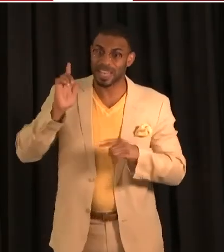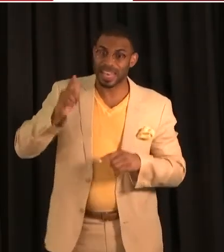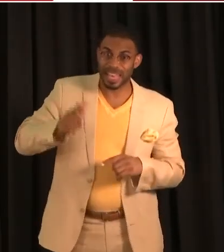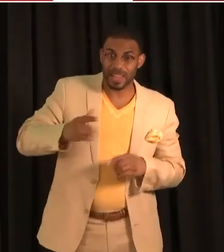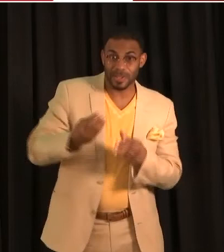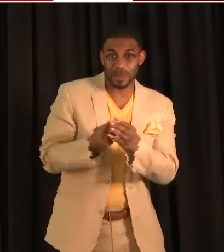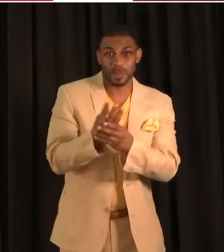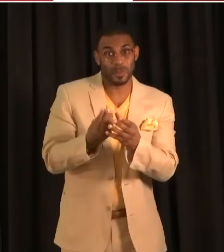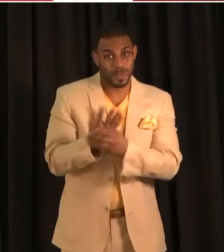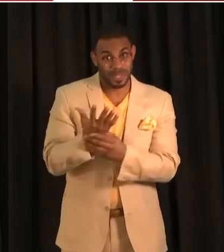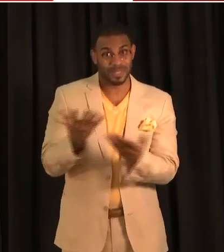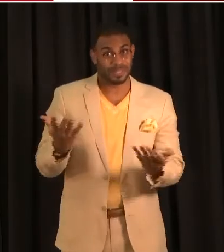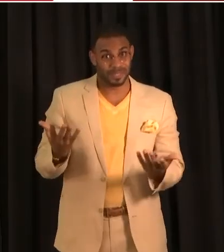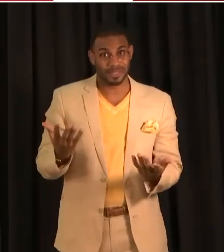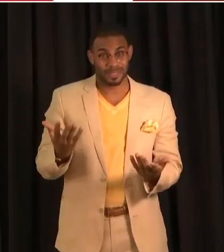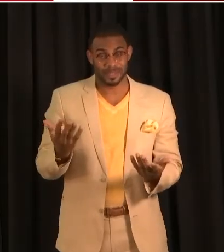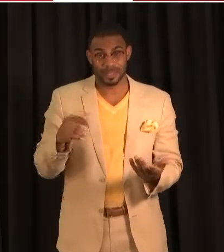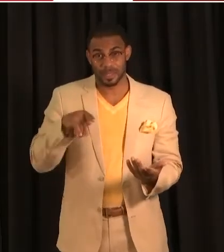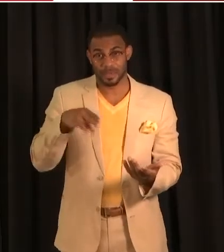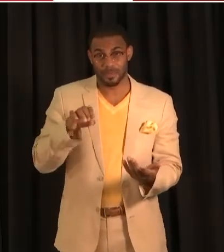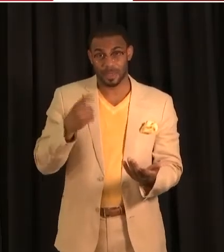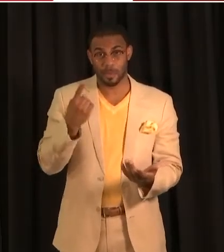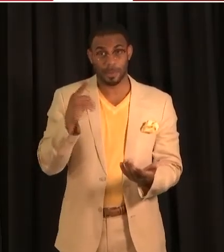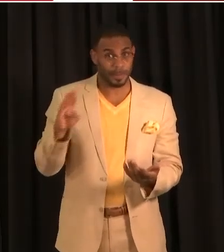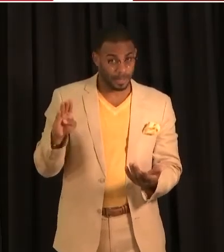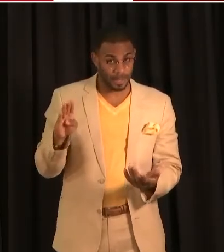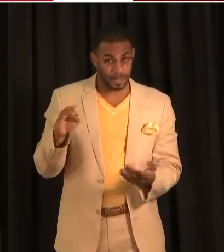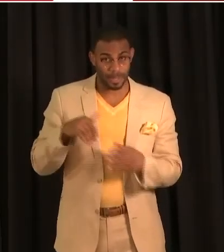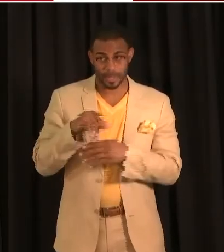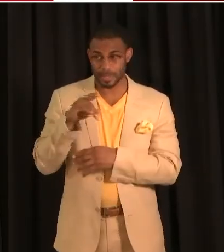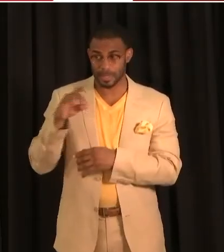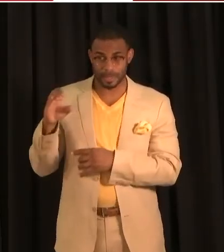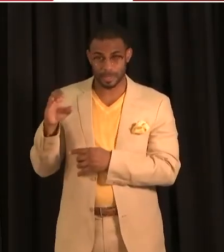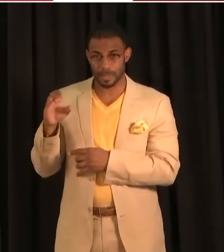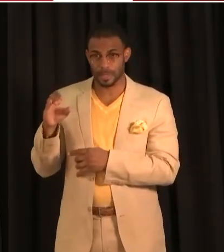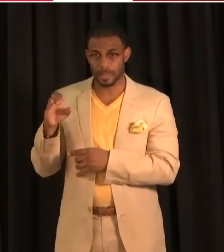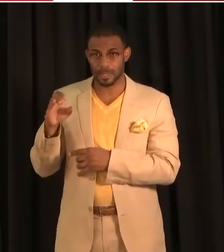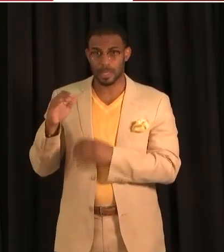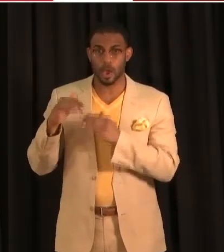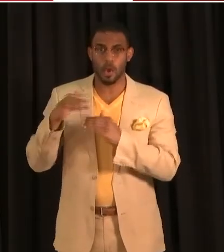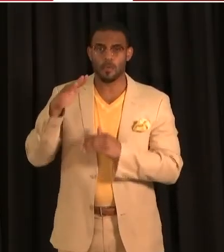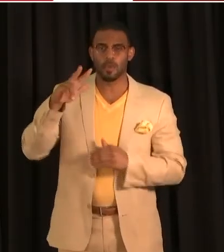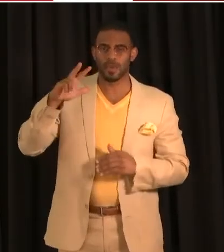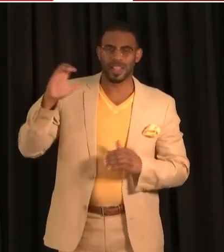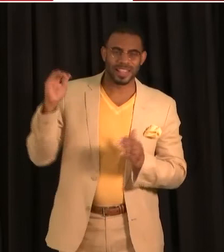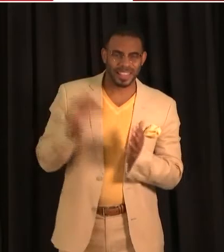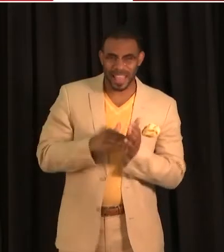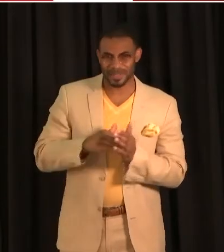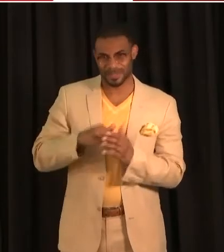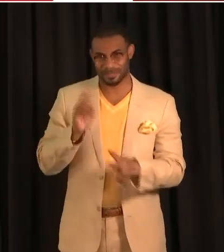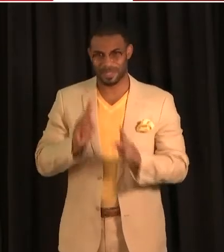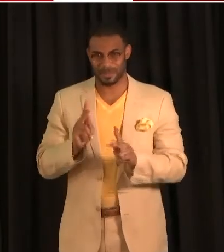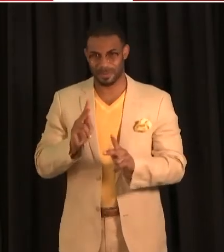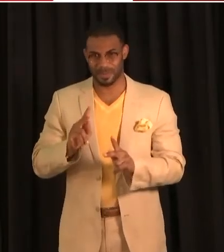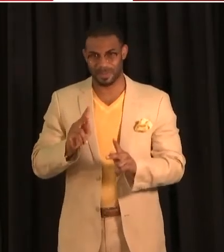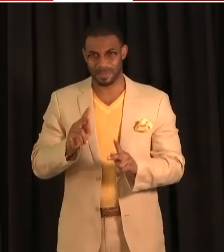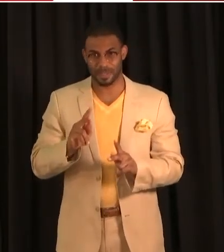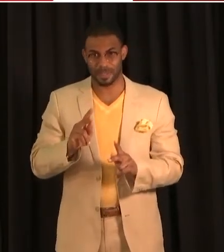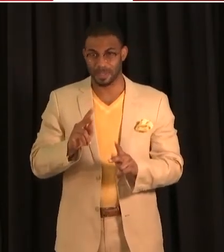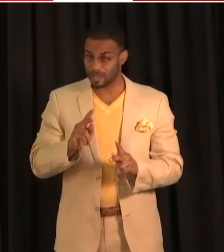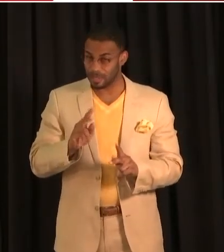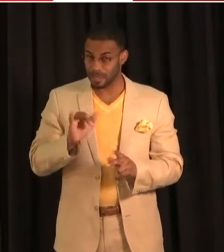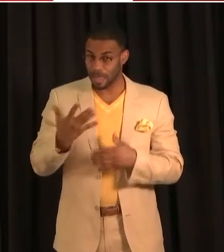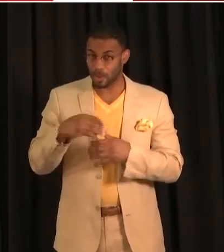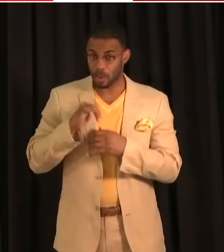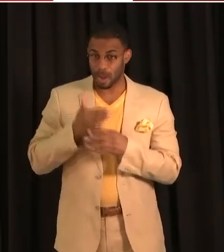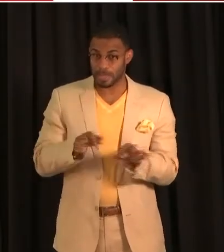until later in the spring. Phase 1B in the District of Columbia is over 300,000 people,